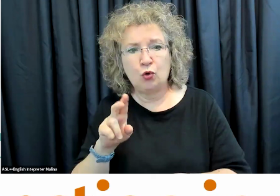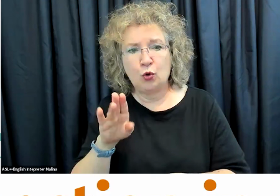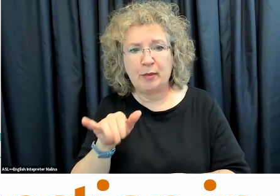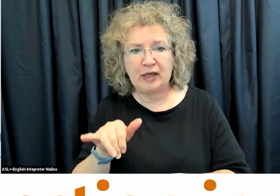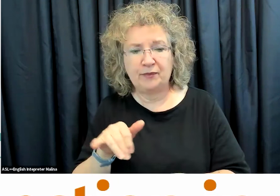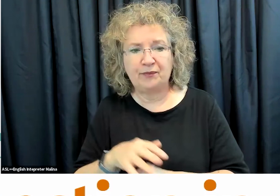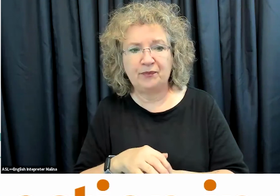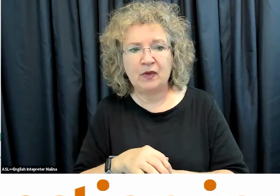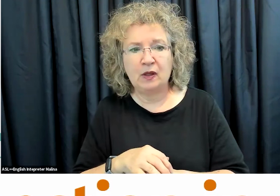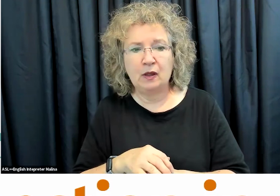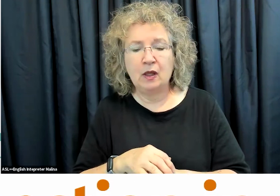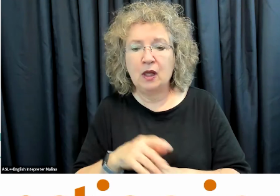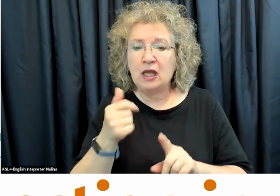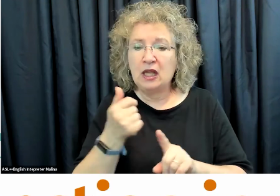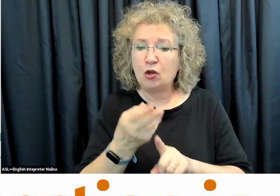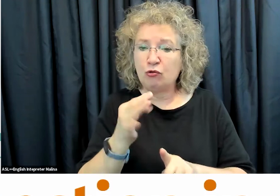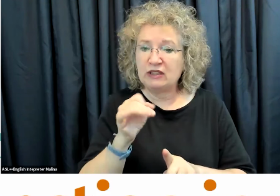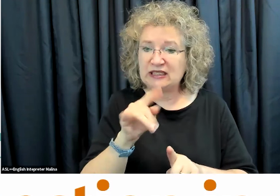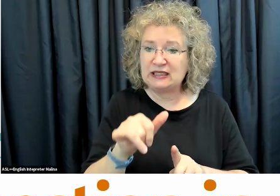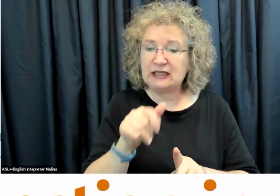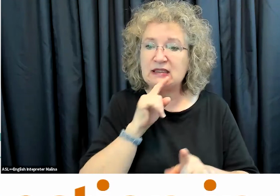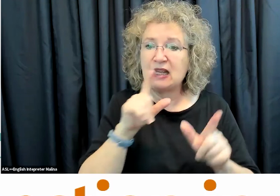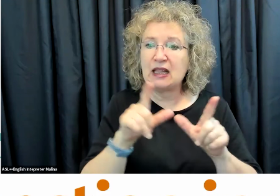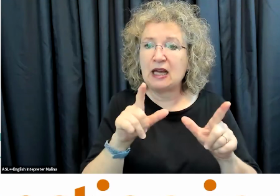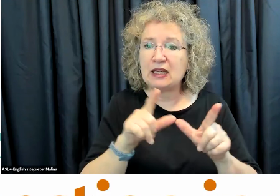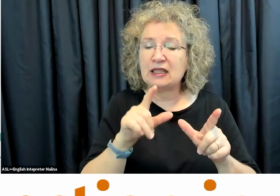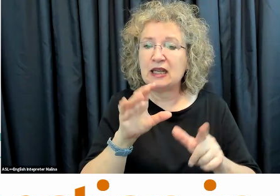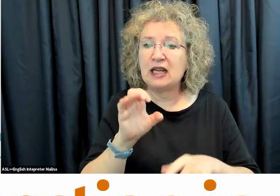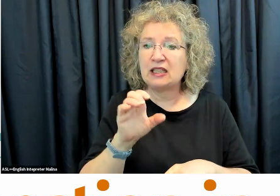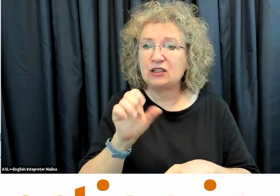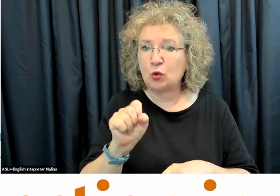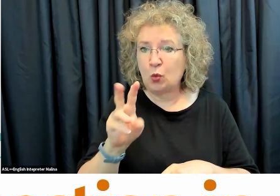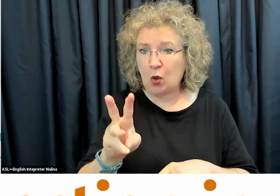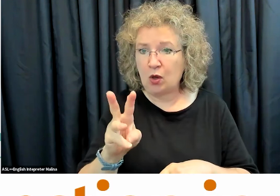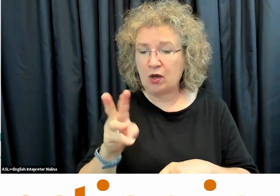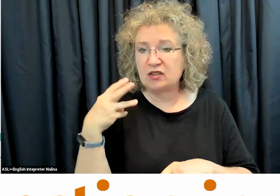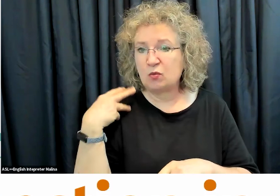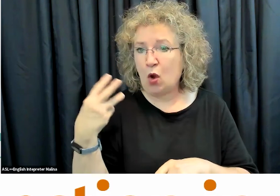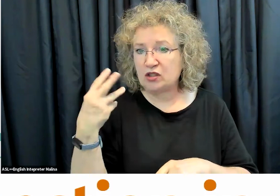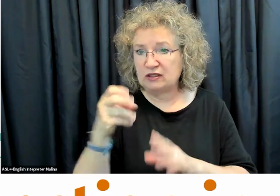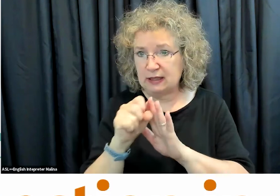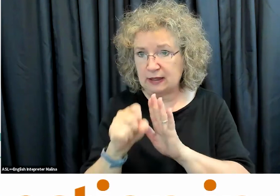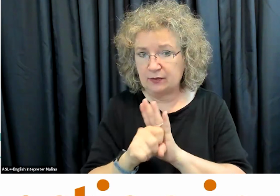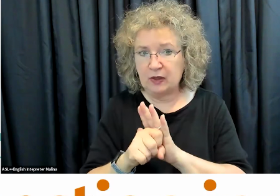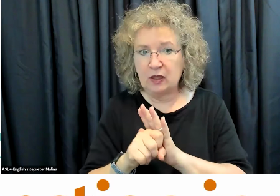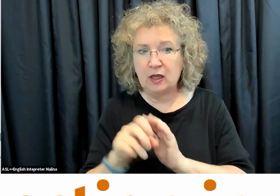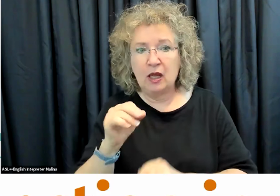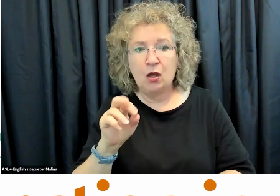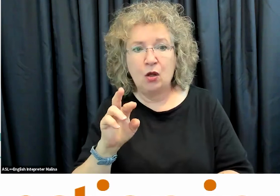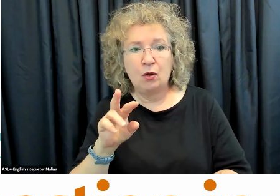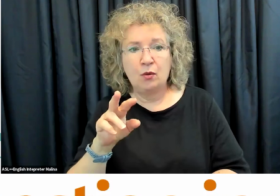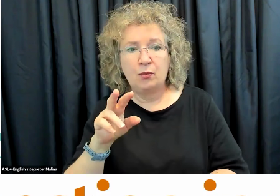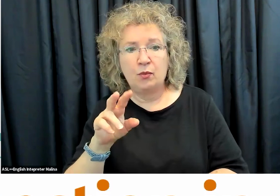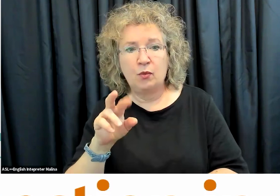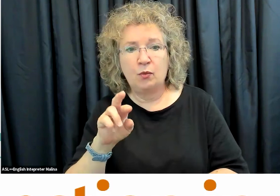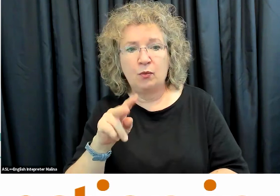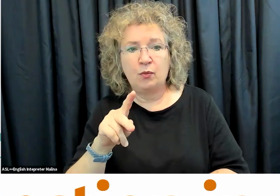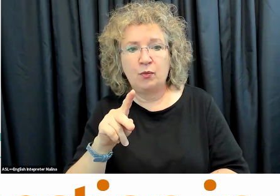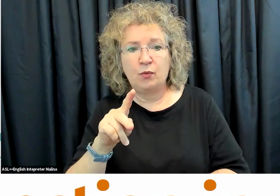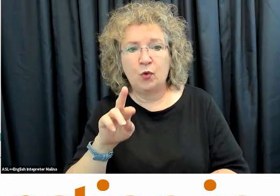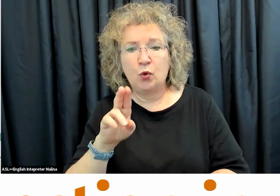is a licensed clinical social worker in the state of Washington and PhD candidate through Portland State School of